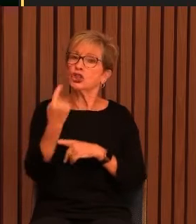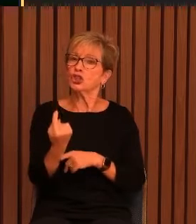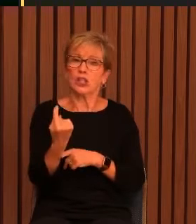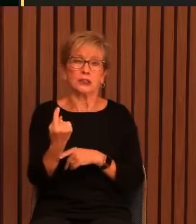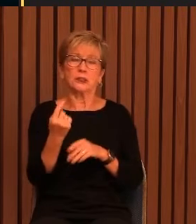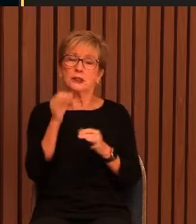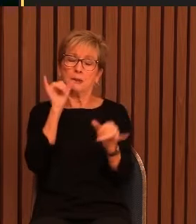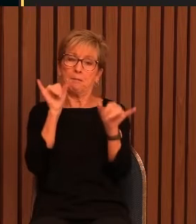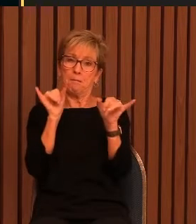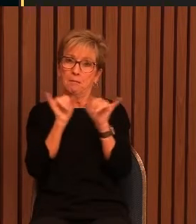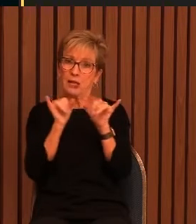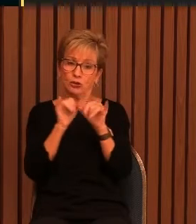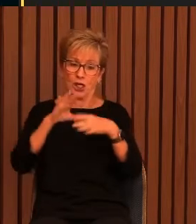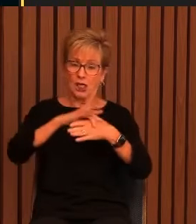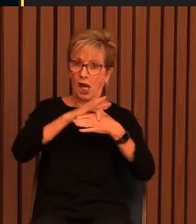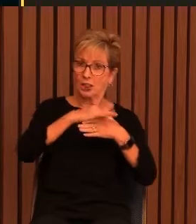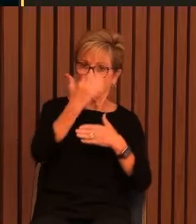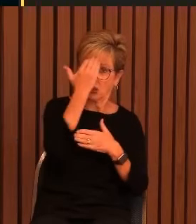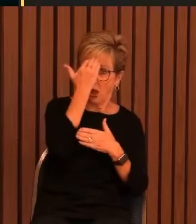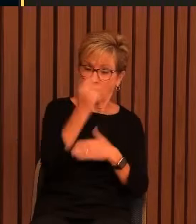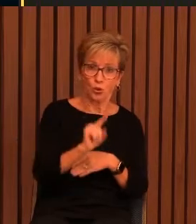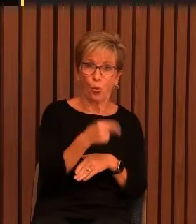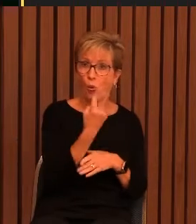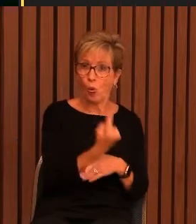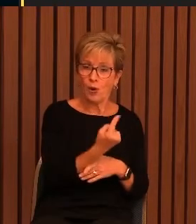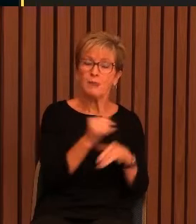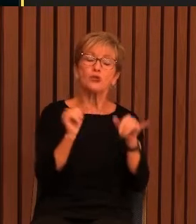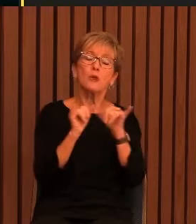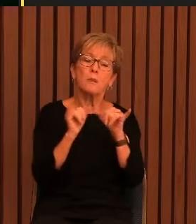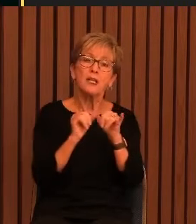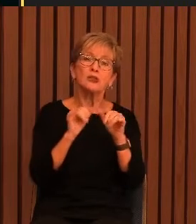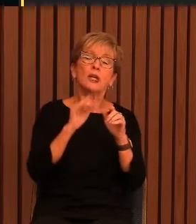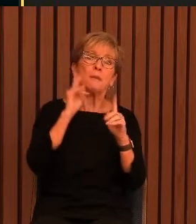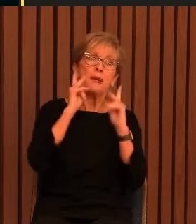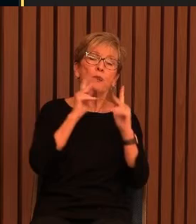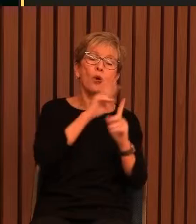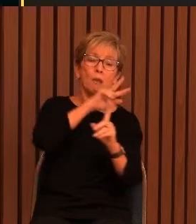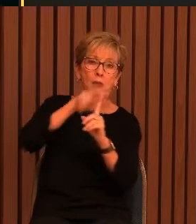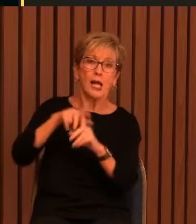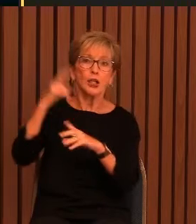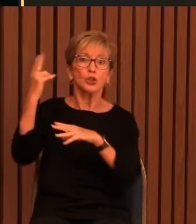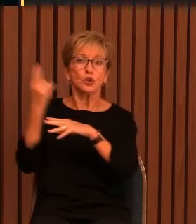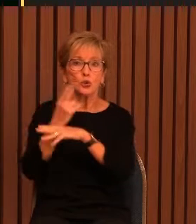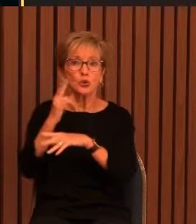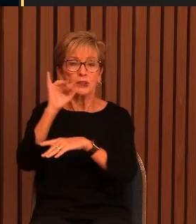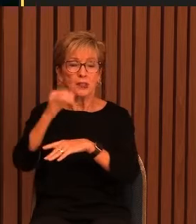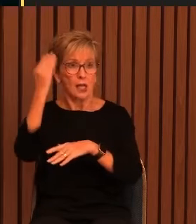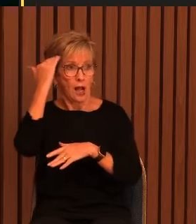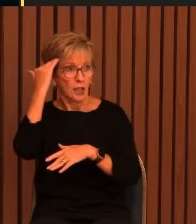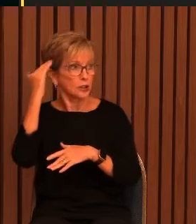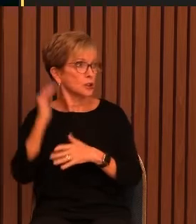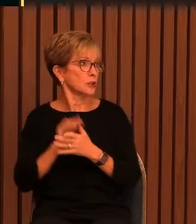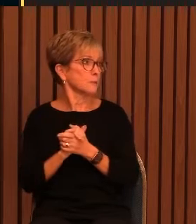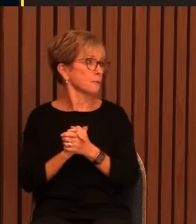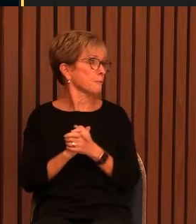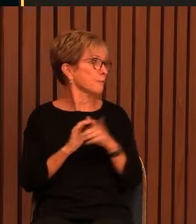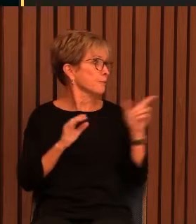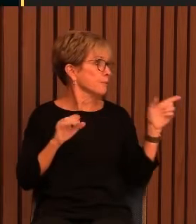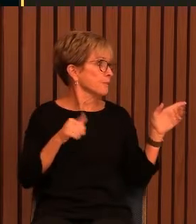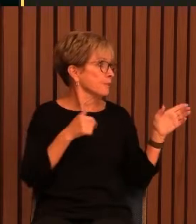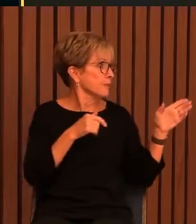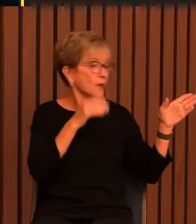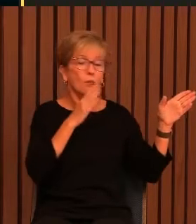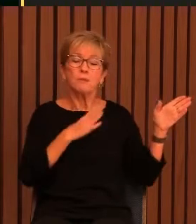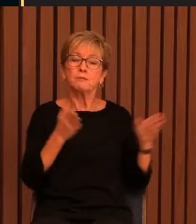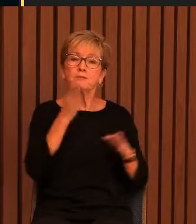measuring content knowledge, but you're measuring these, you're thinking about these other things too. And I'll just add to that, I think,